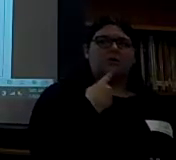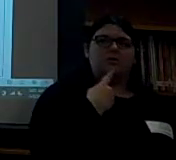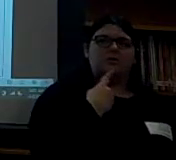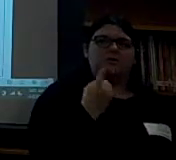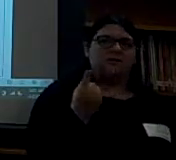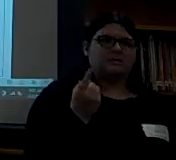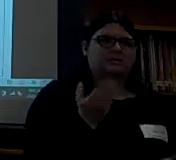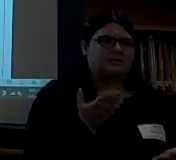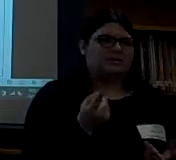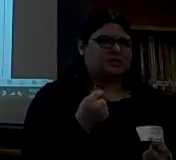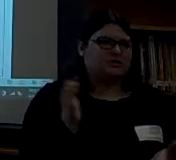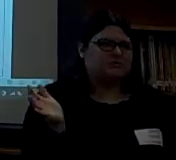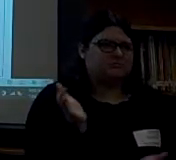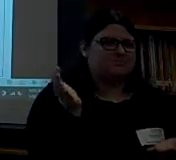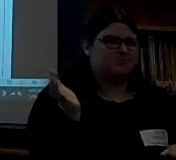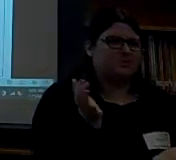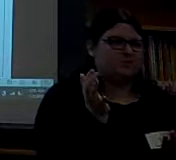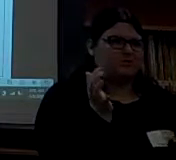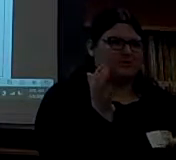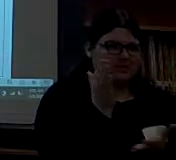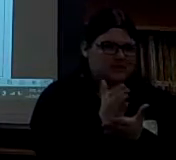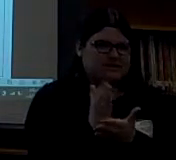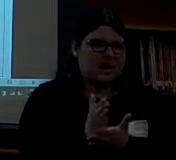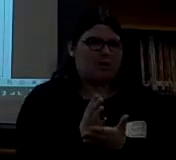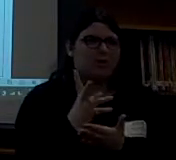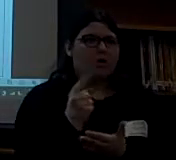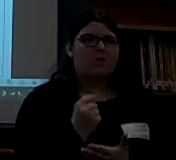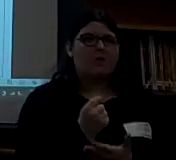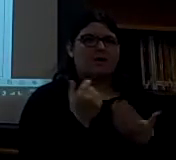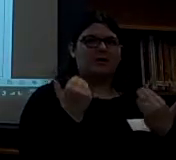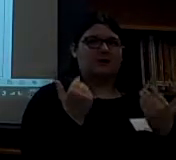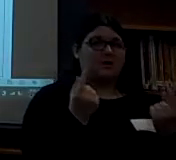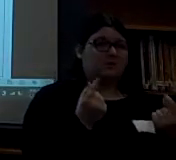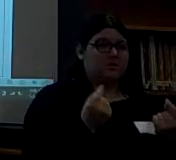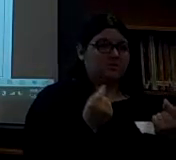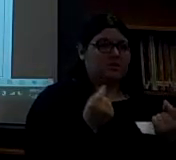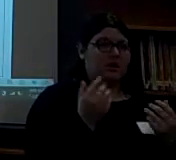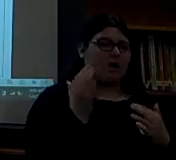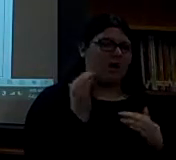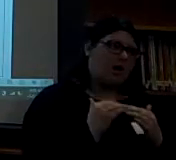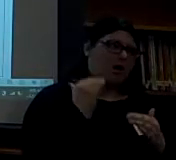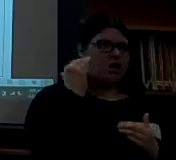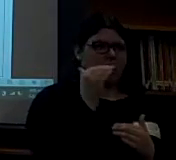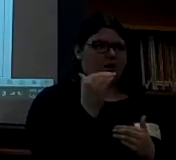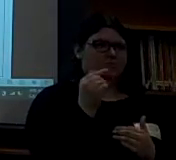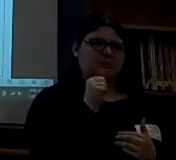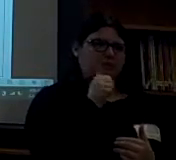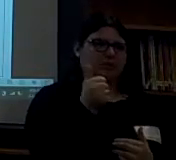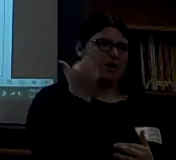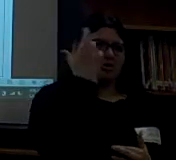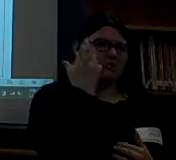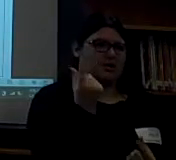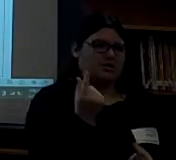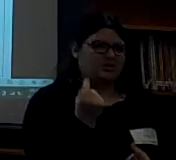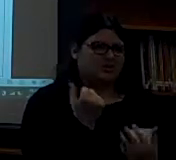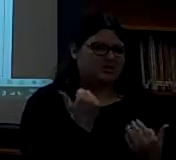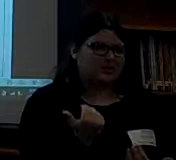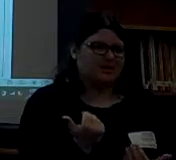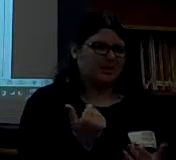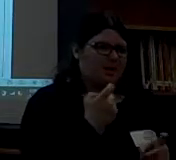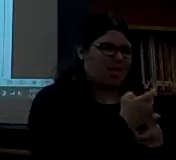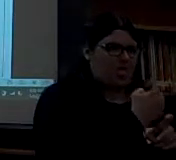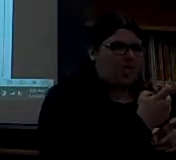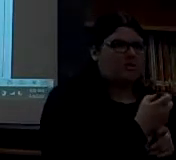it's still, like, I think it's become to the point where they do it so much they don't even realize. It's almost like they're just saying it. Yeah. And now it's, like,